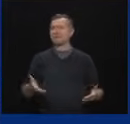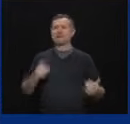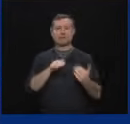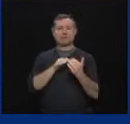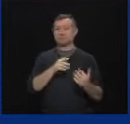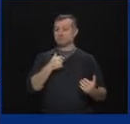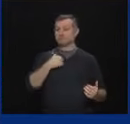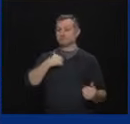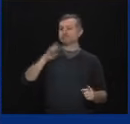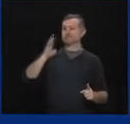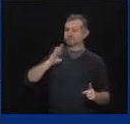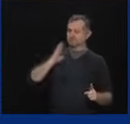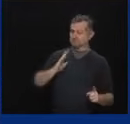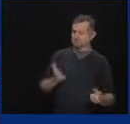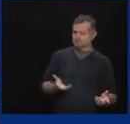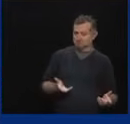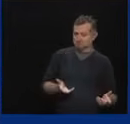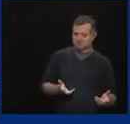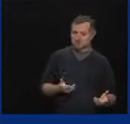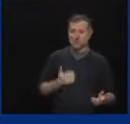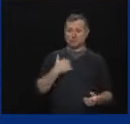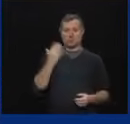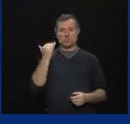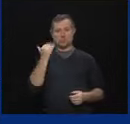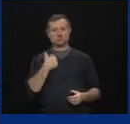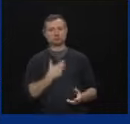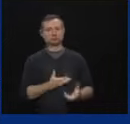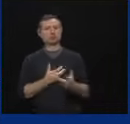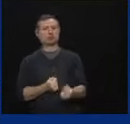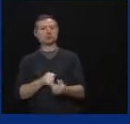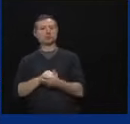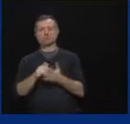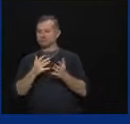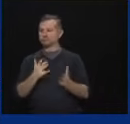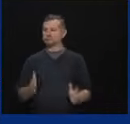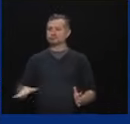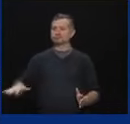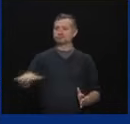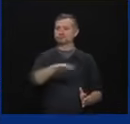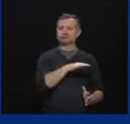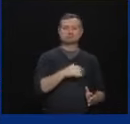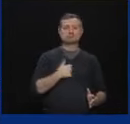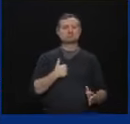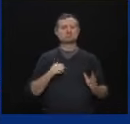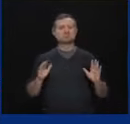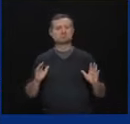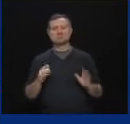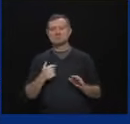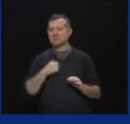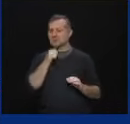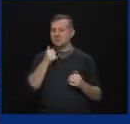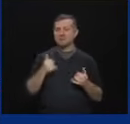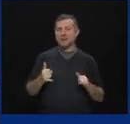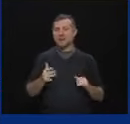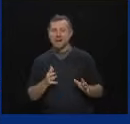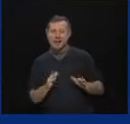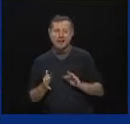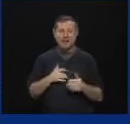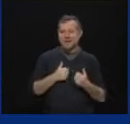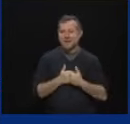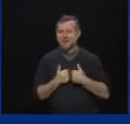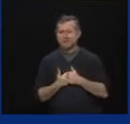restore the trust of the people of New York if you keep playing the same games that have been played over and over and over. It's starting here, right